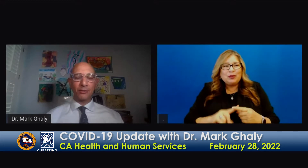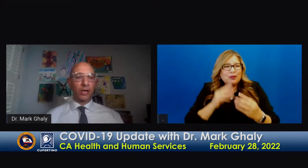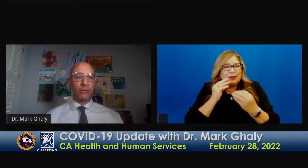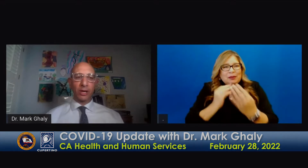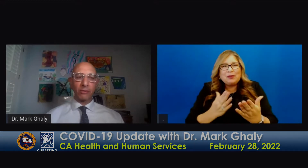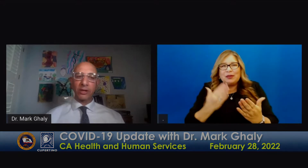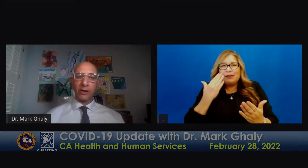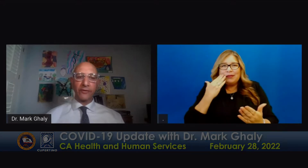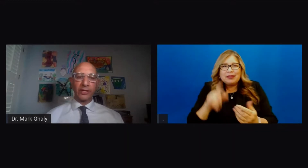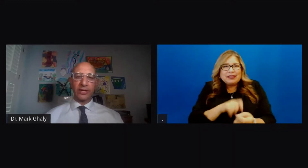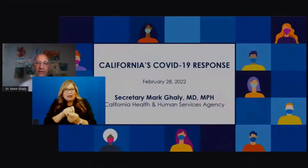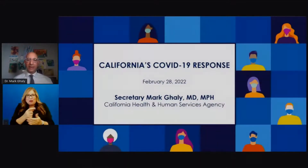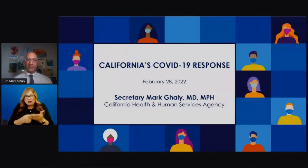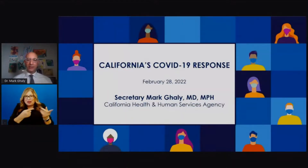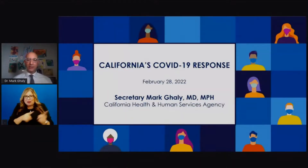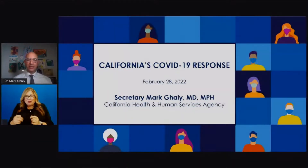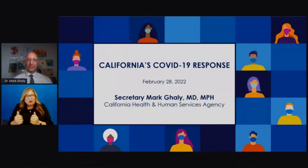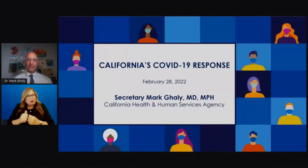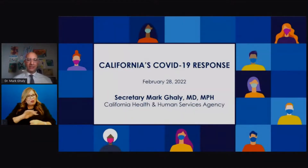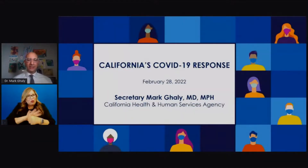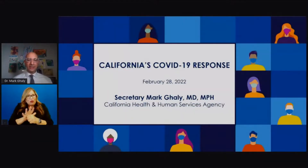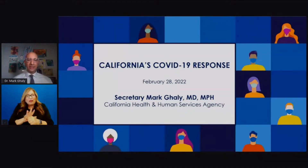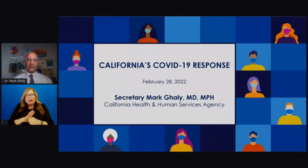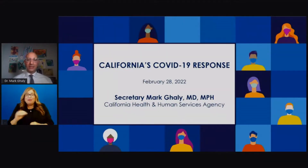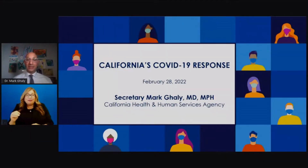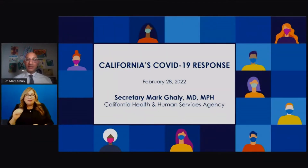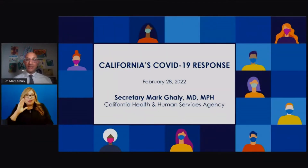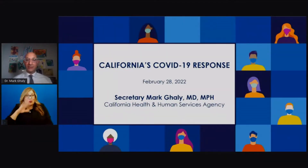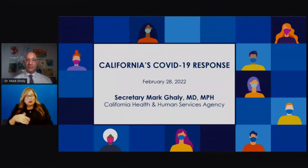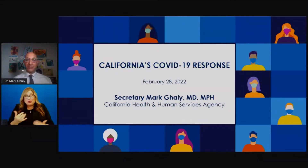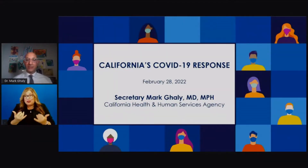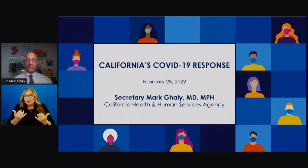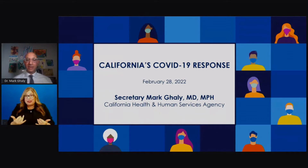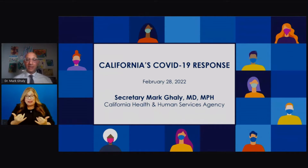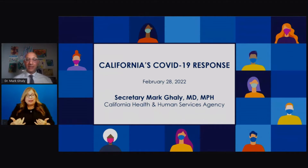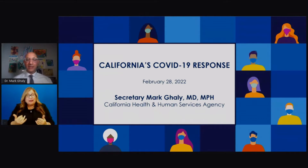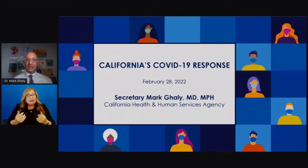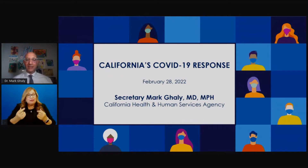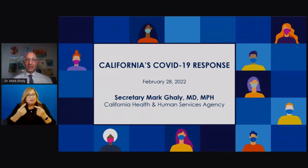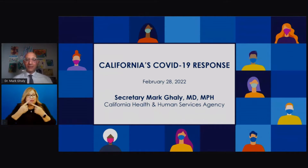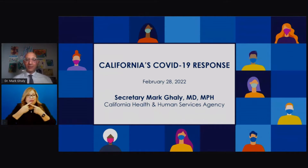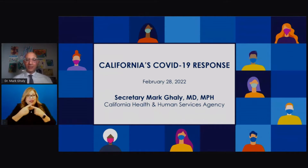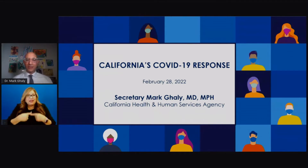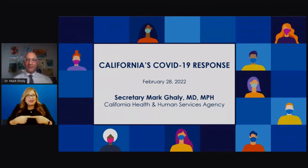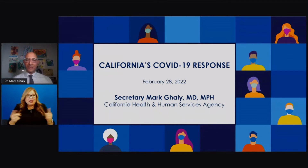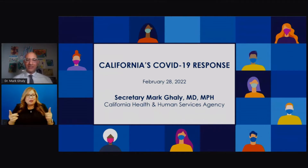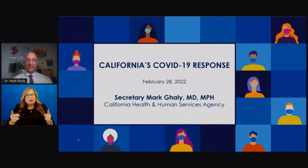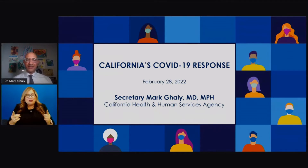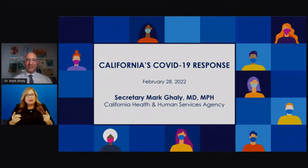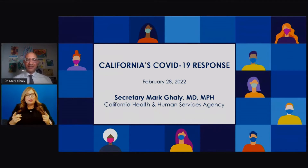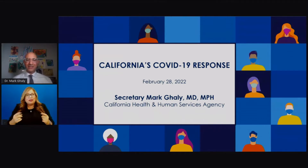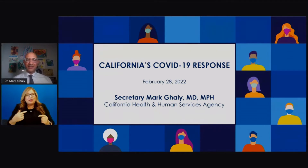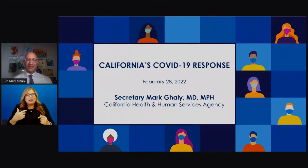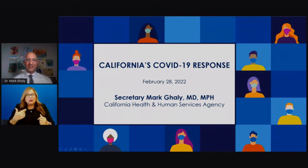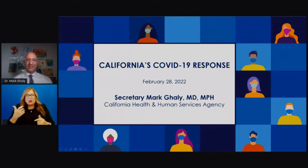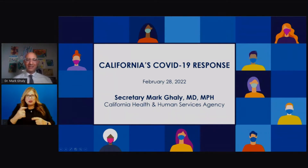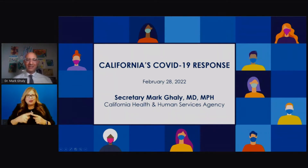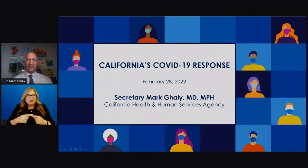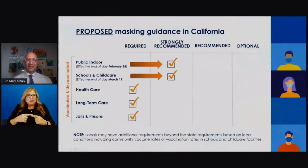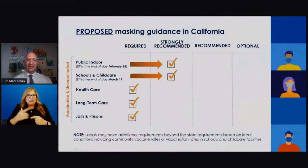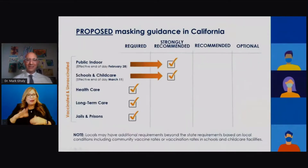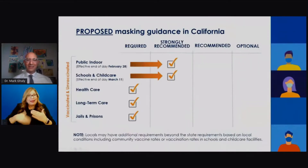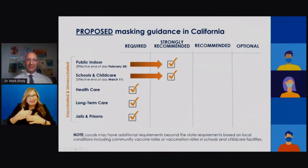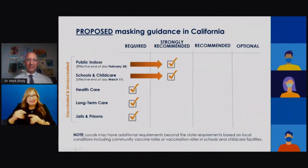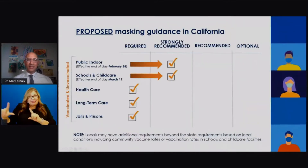you as to where we are with COVID, and certainly today's announcement. If we could advance the next slide.